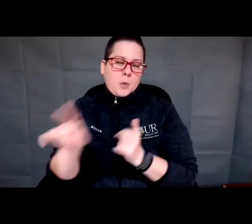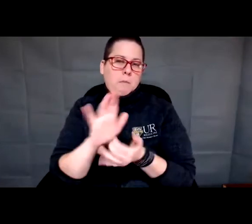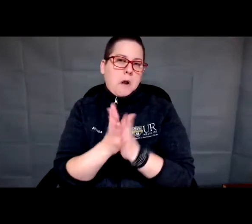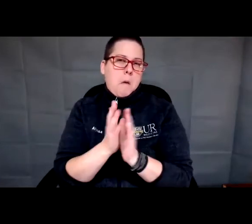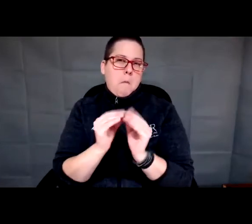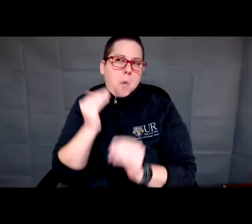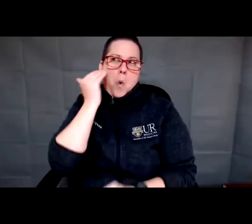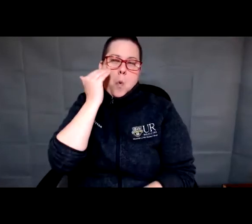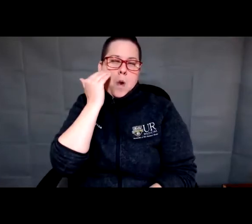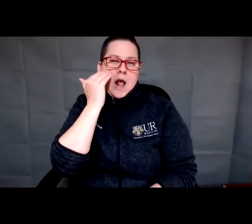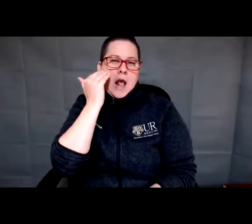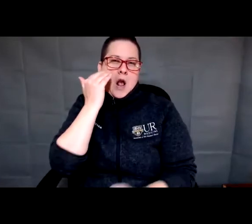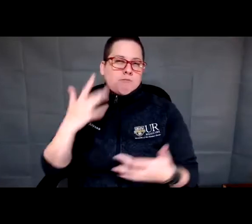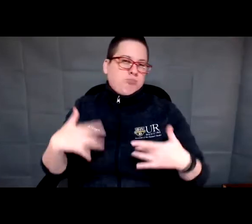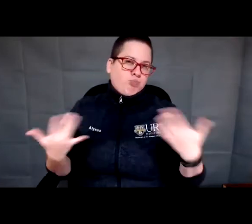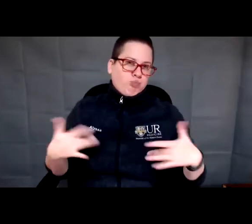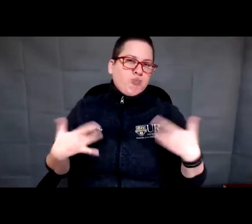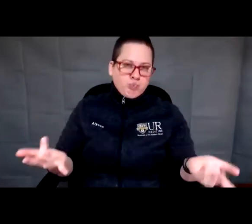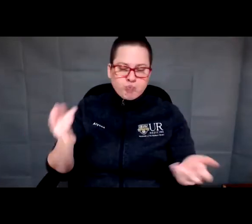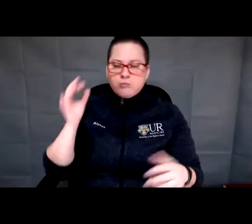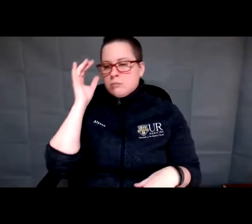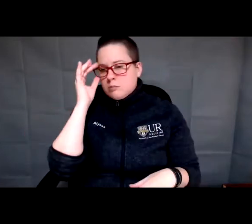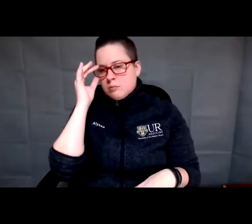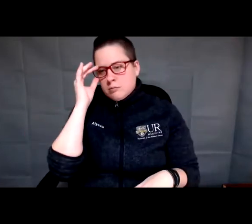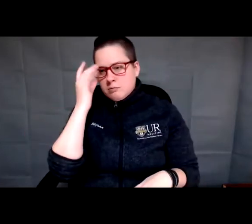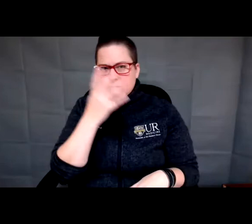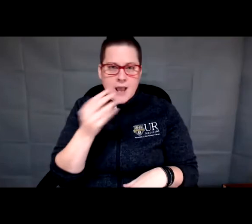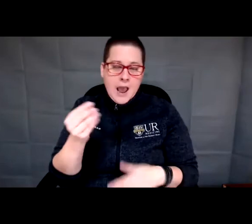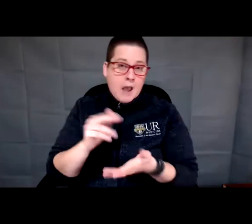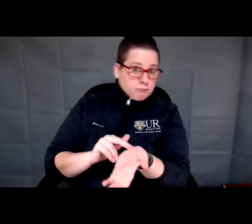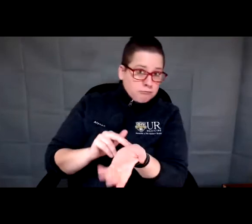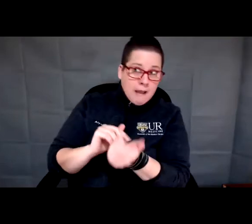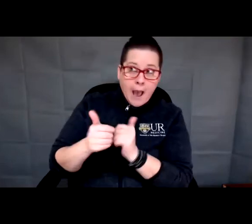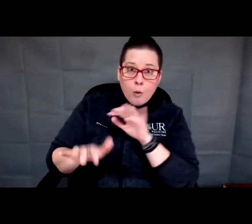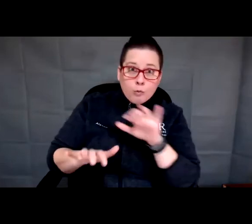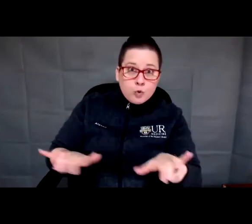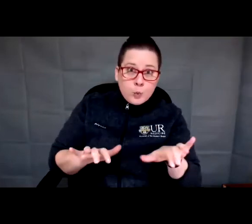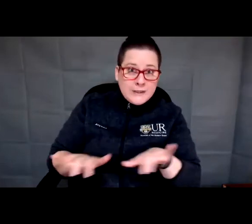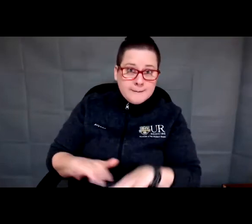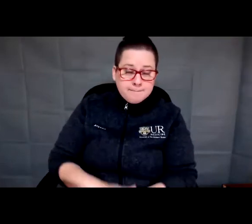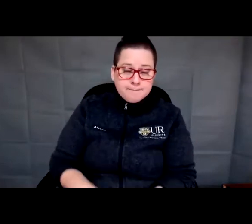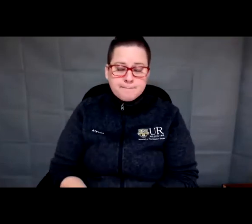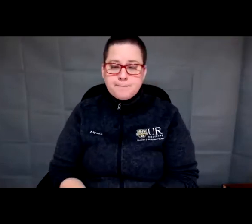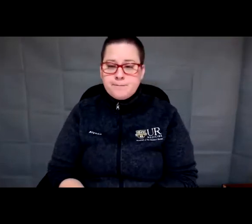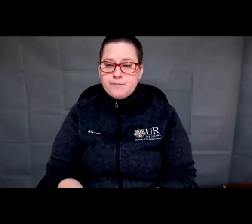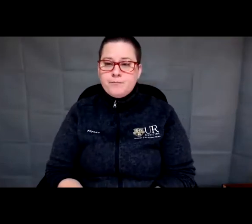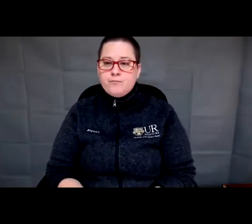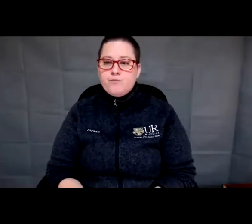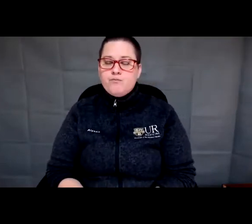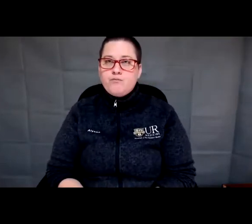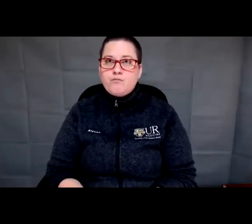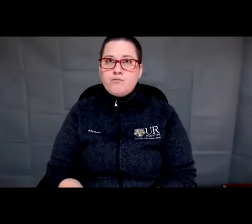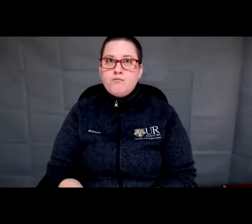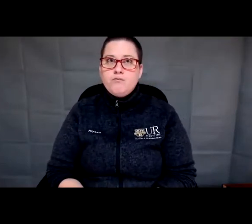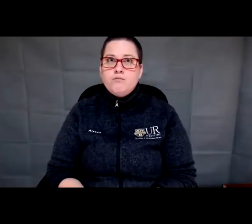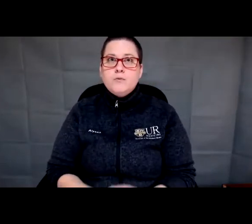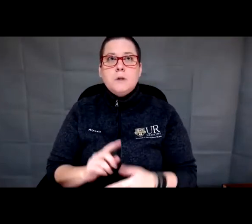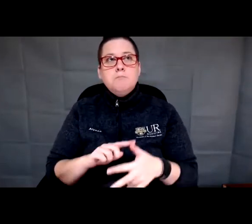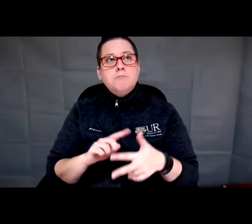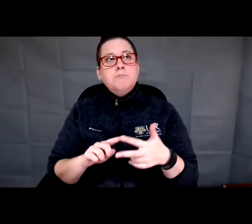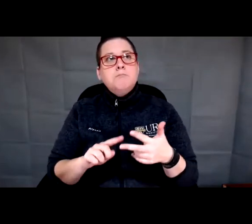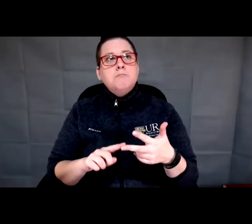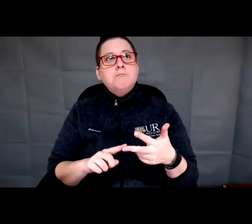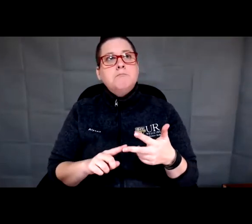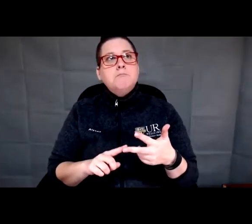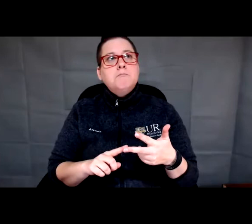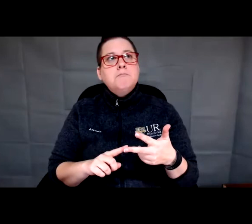of where we are in the process and how we're doing. And so in terms of updates,